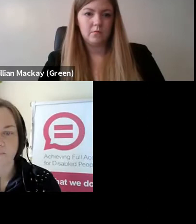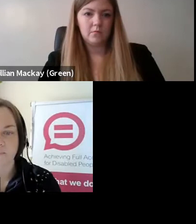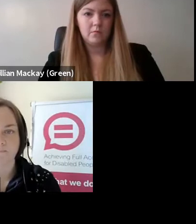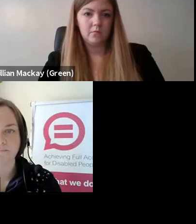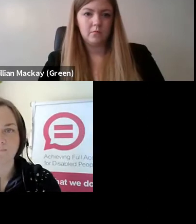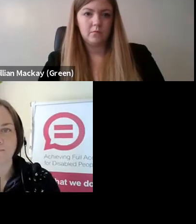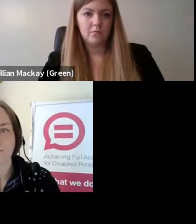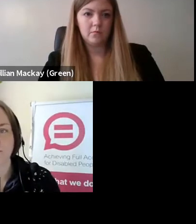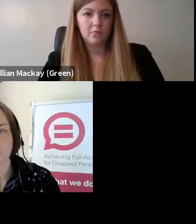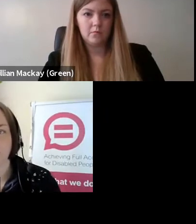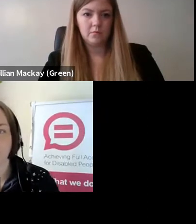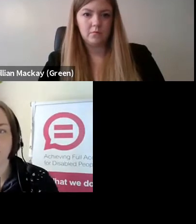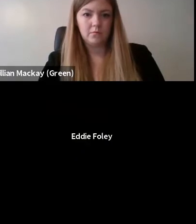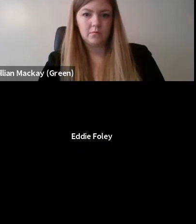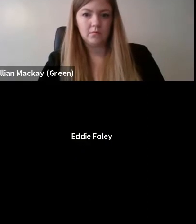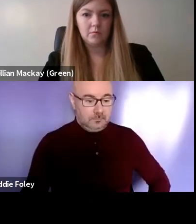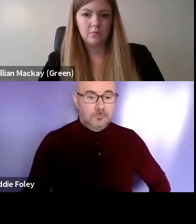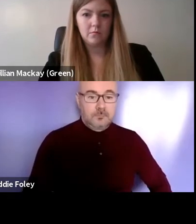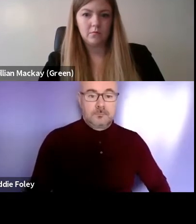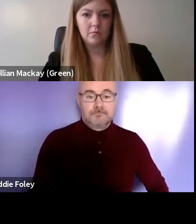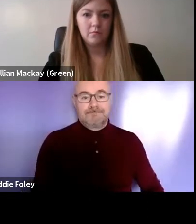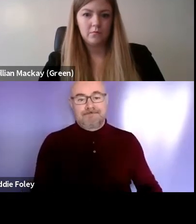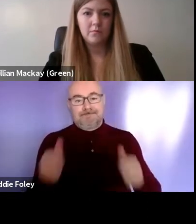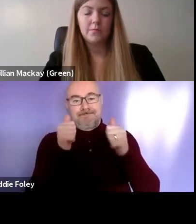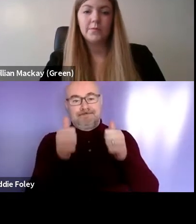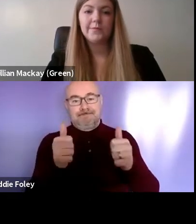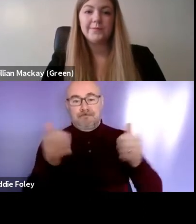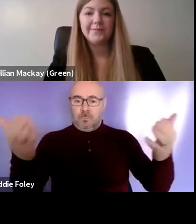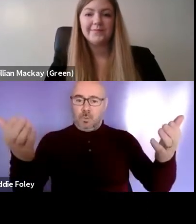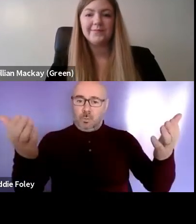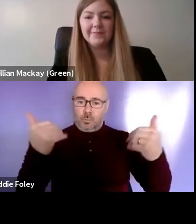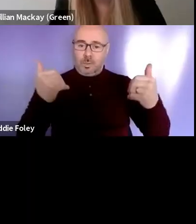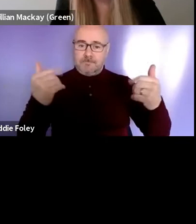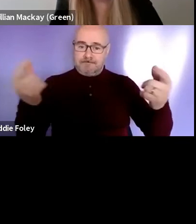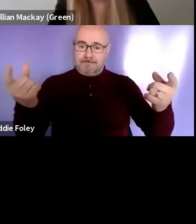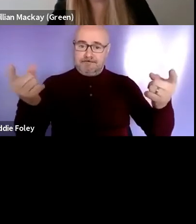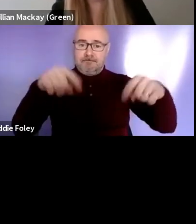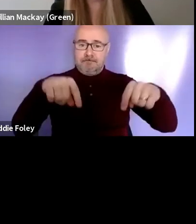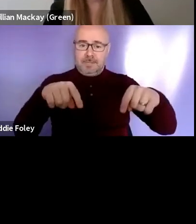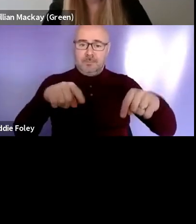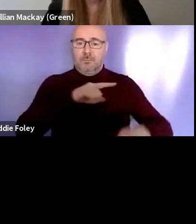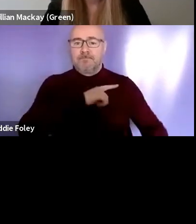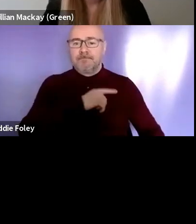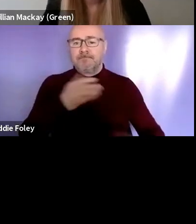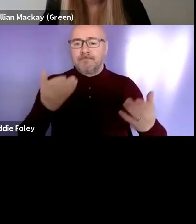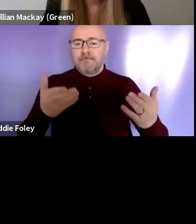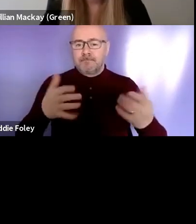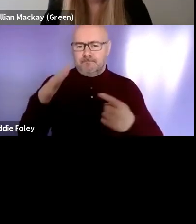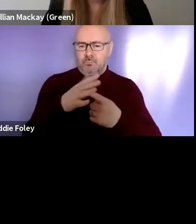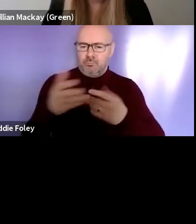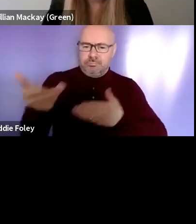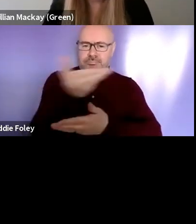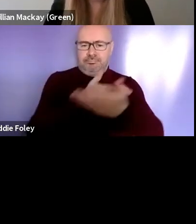Welcome back to this important discussion about future